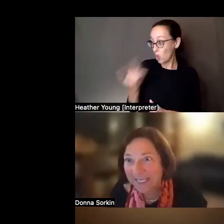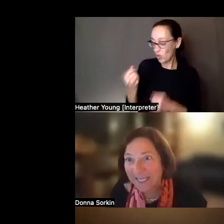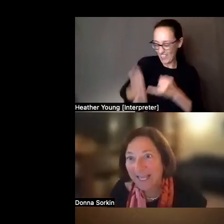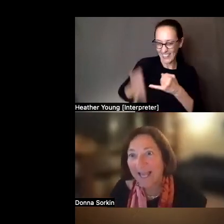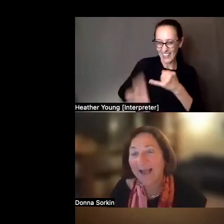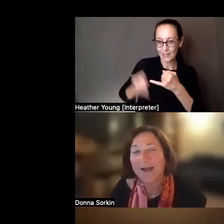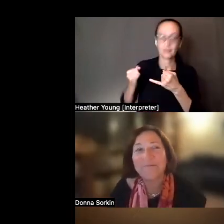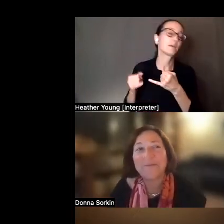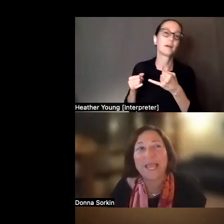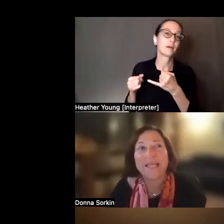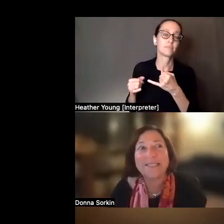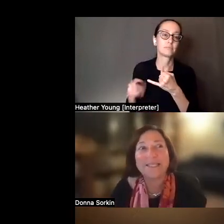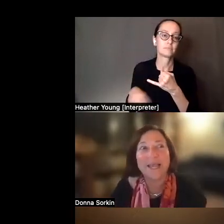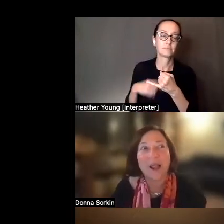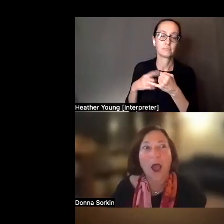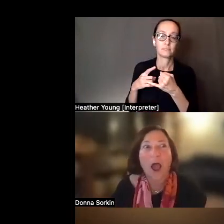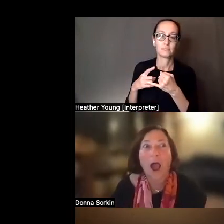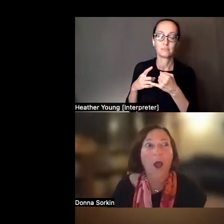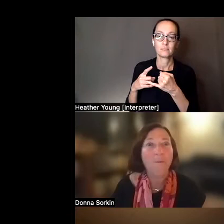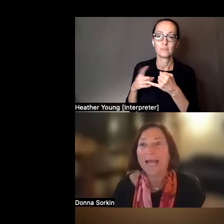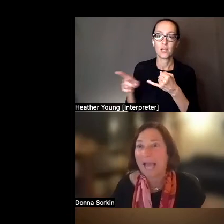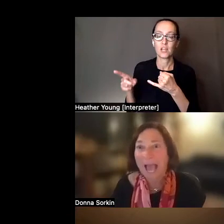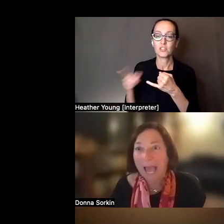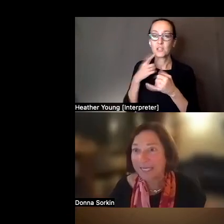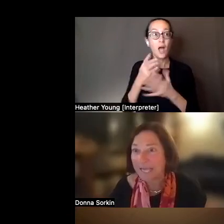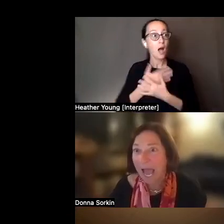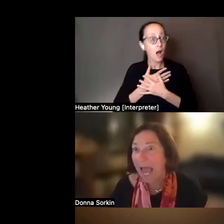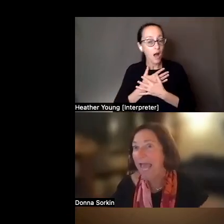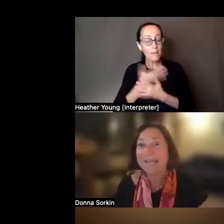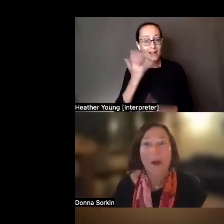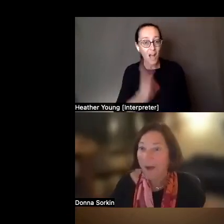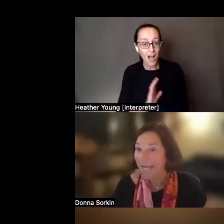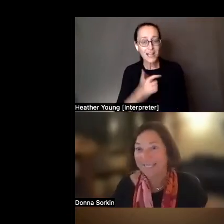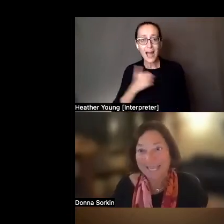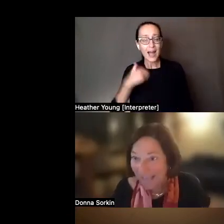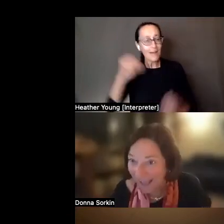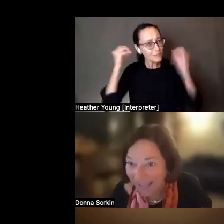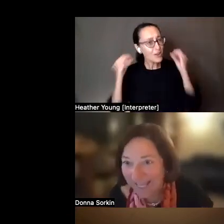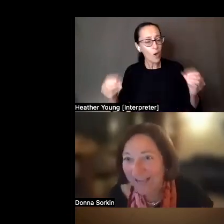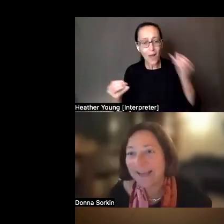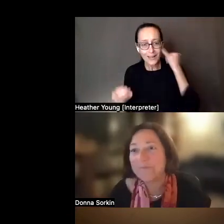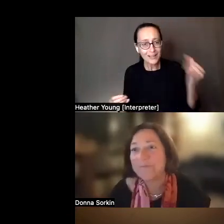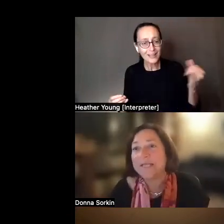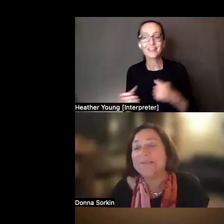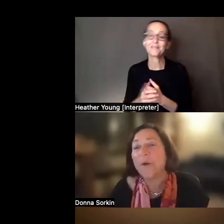end, and she said, oh my gosh, I had no idea.